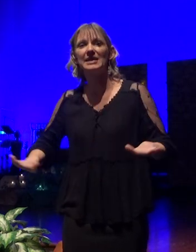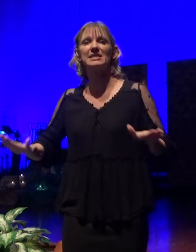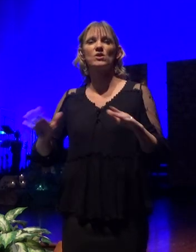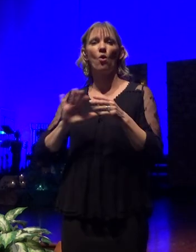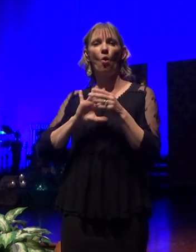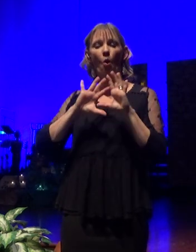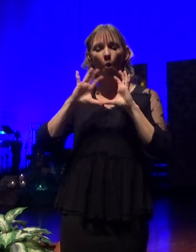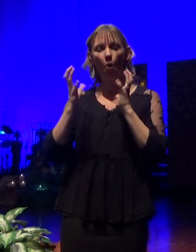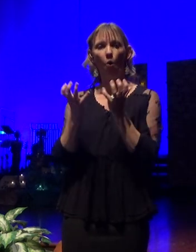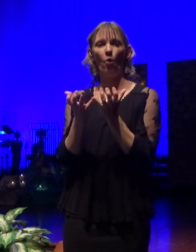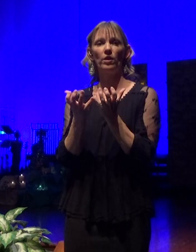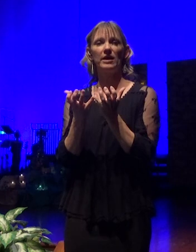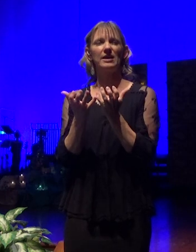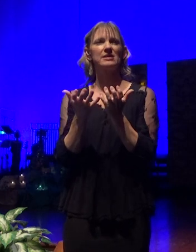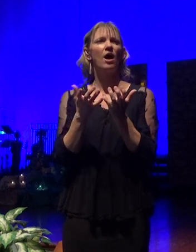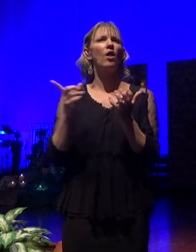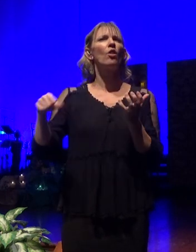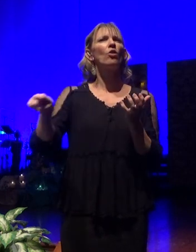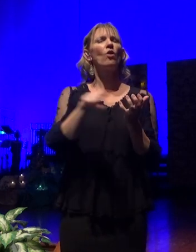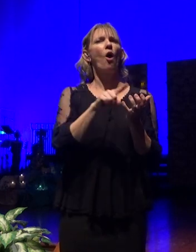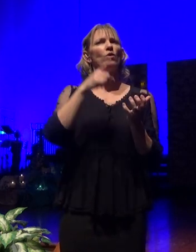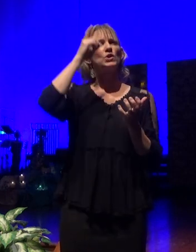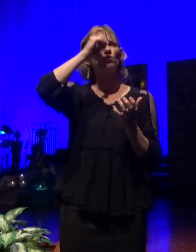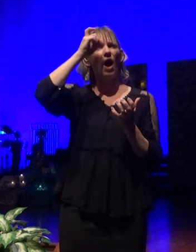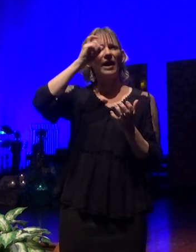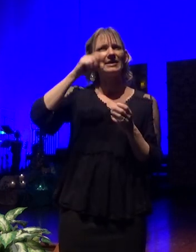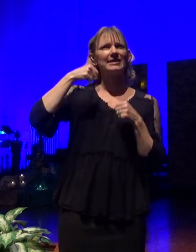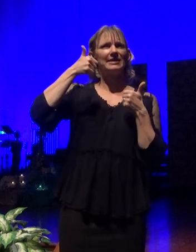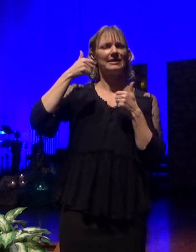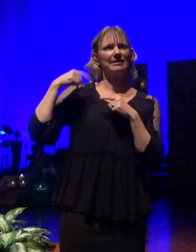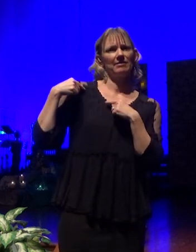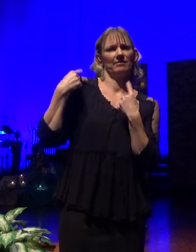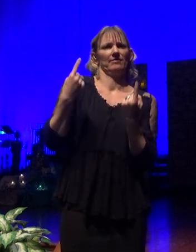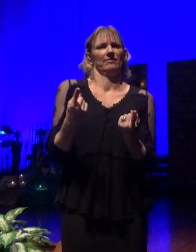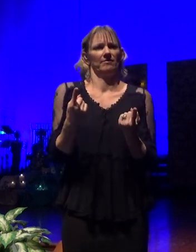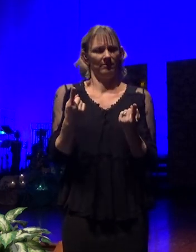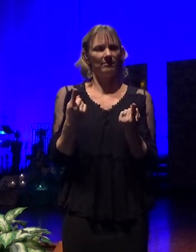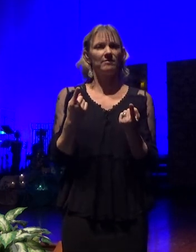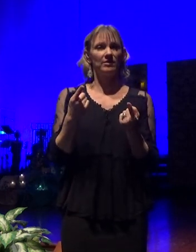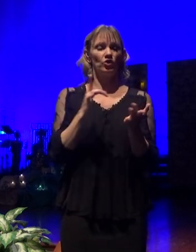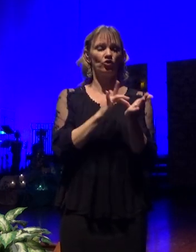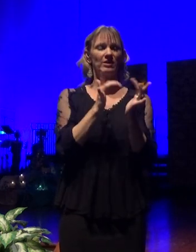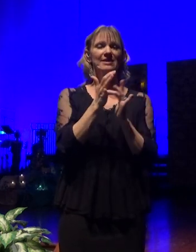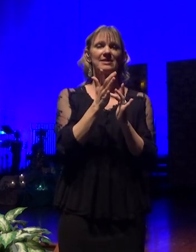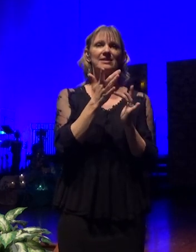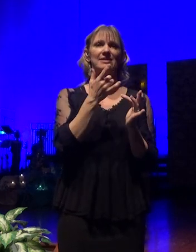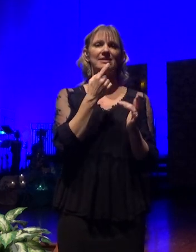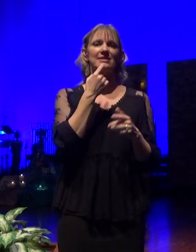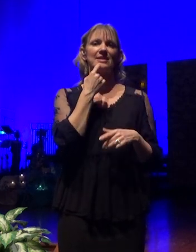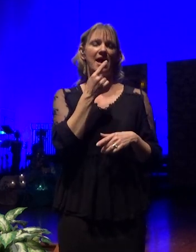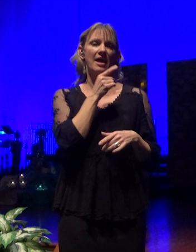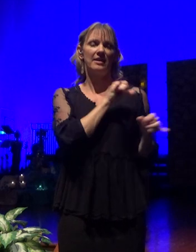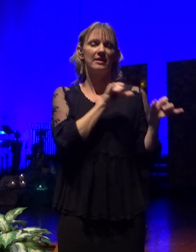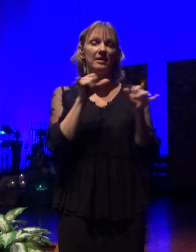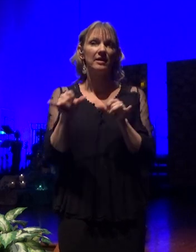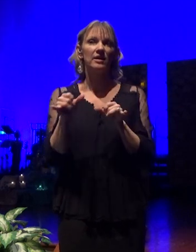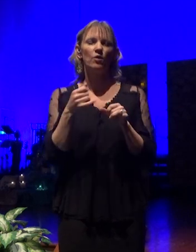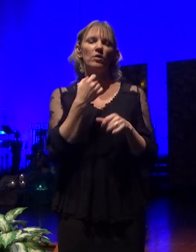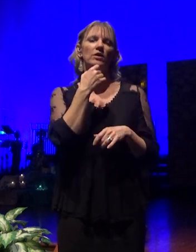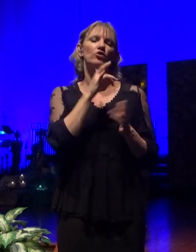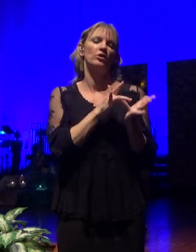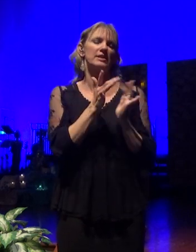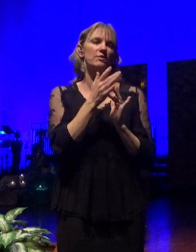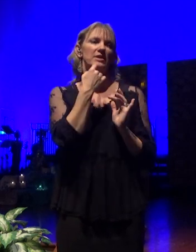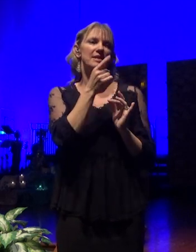The wisest beings throughout the ages have been telling us this. Jesus used to say to his